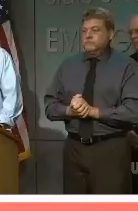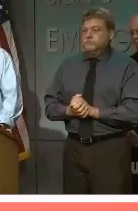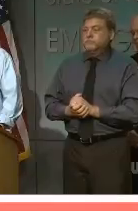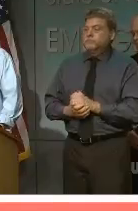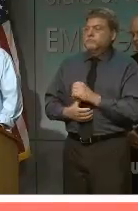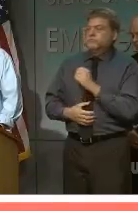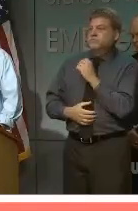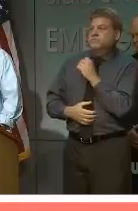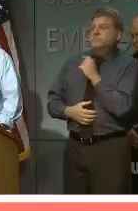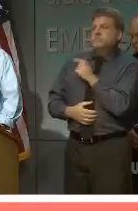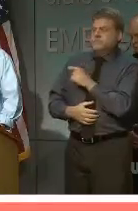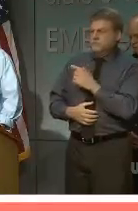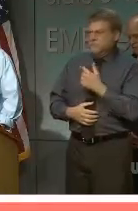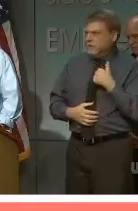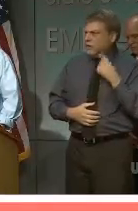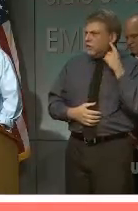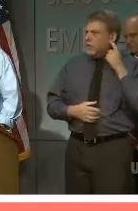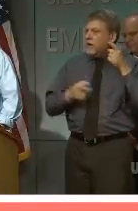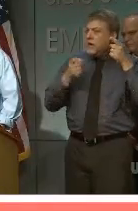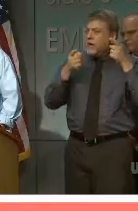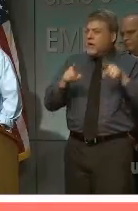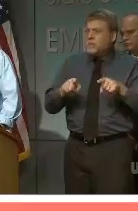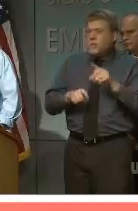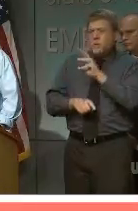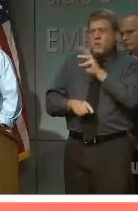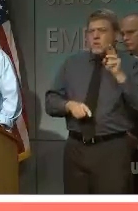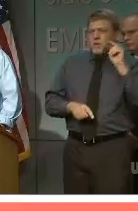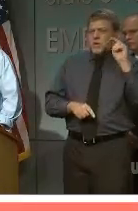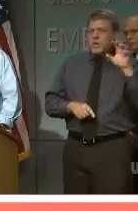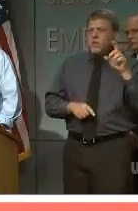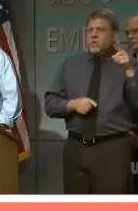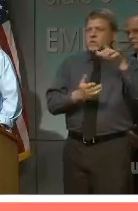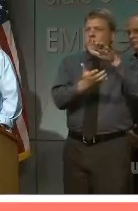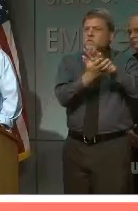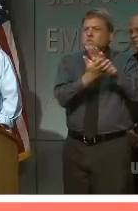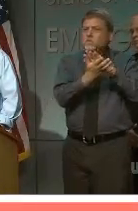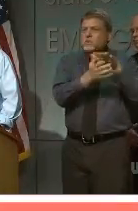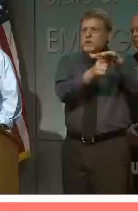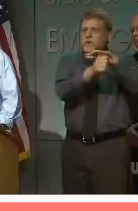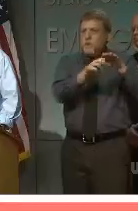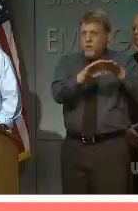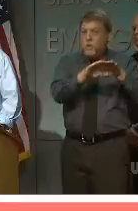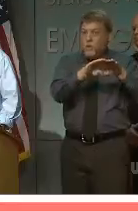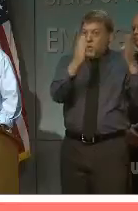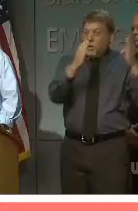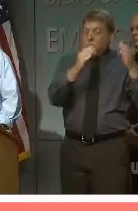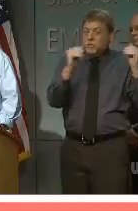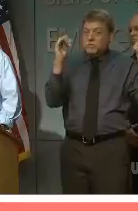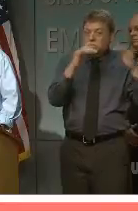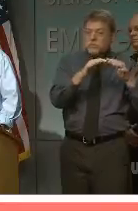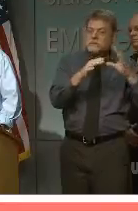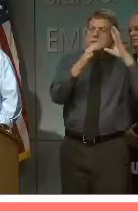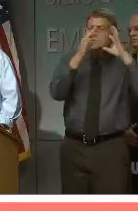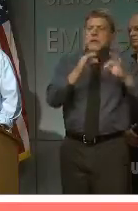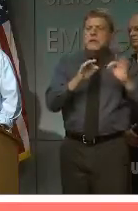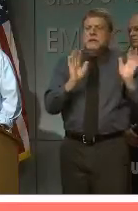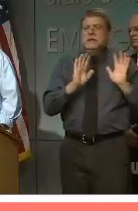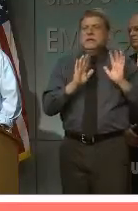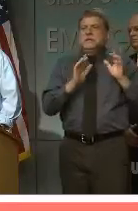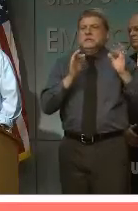We heard of at least one situation today, I believe, in the West where a school district had been opened and then they decided to pull back and